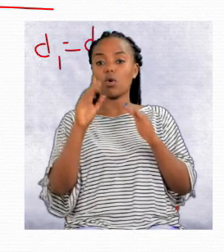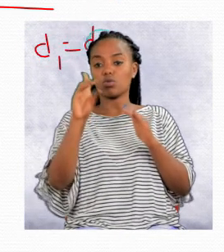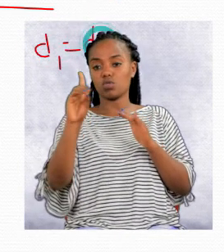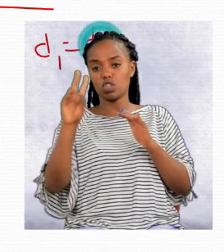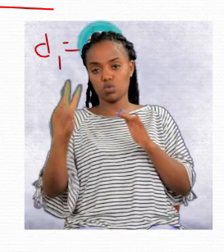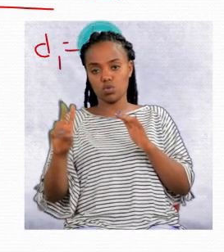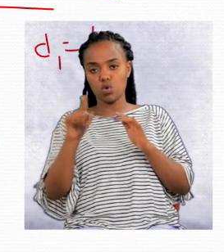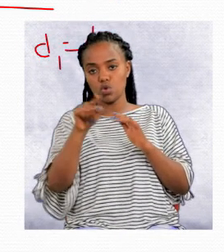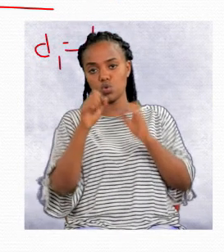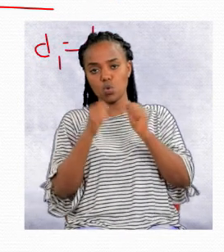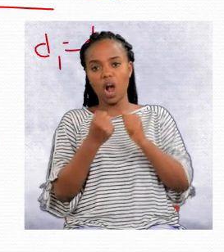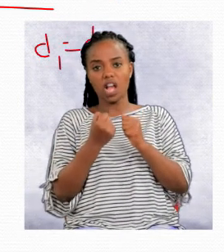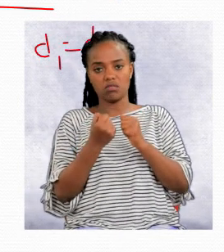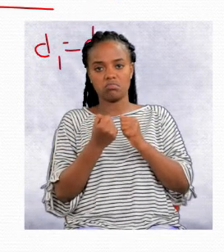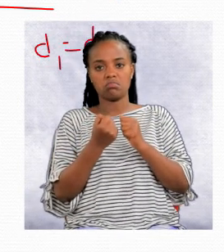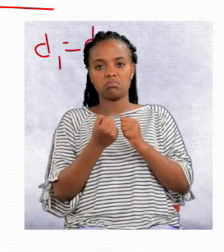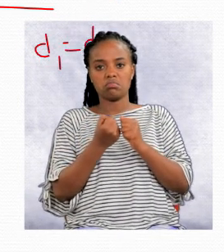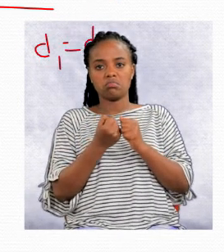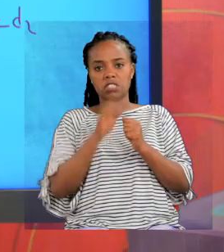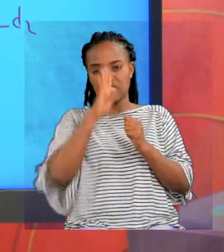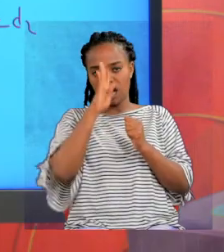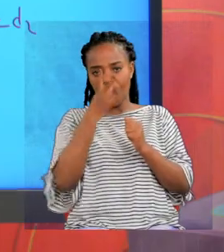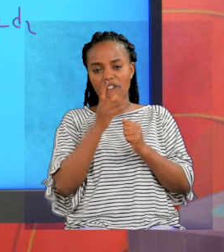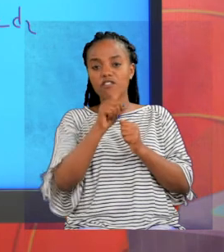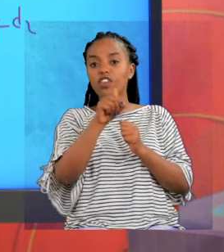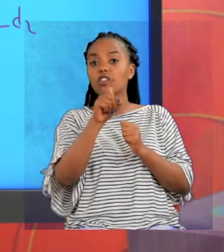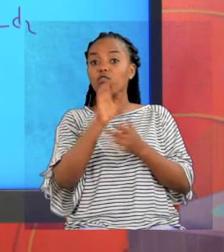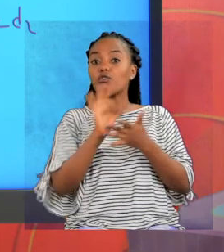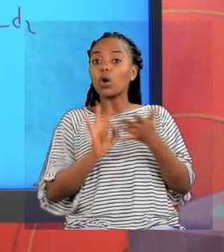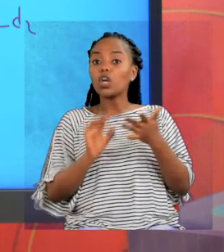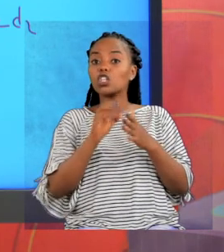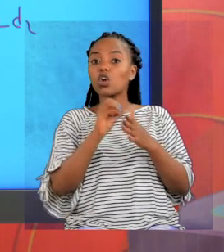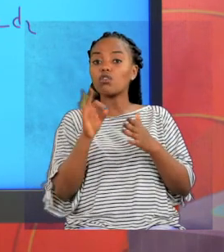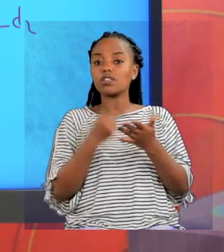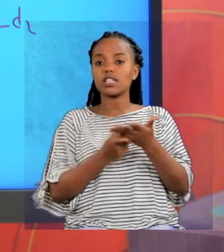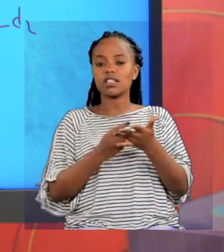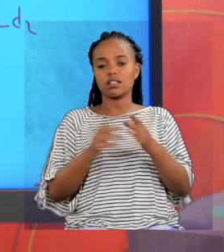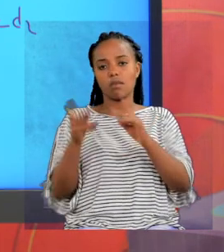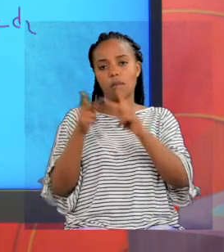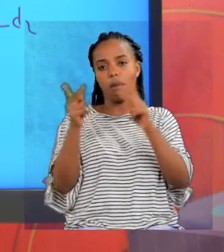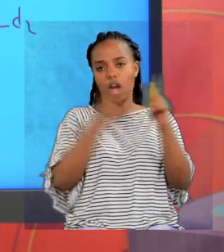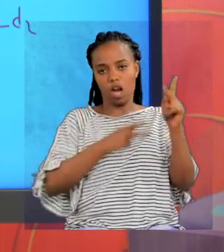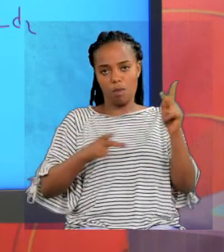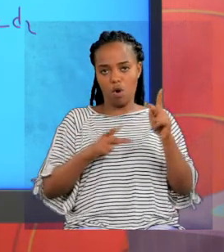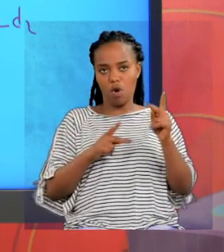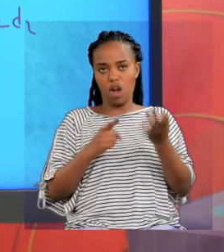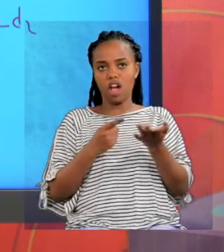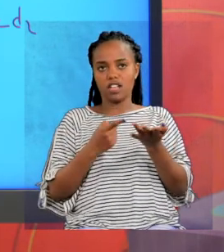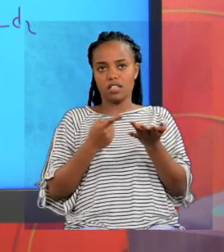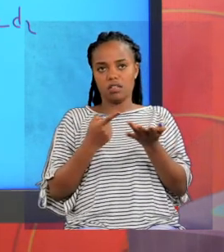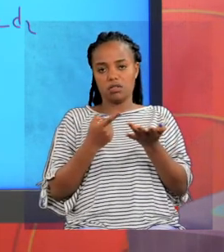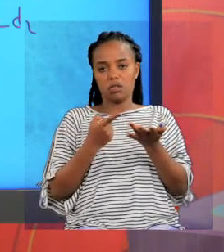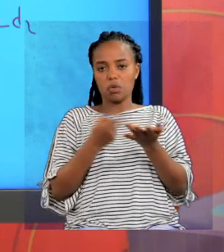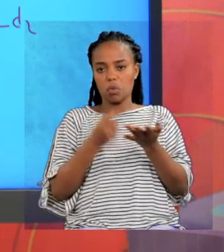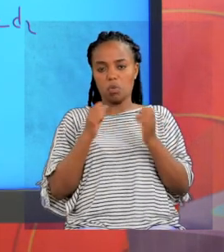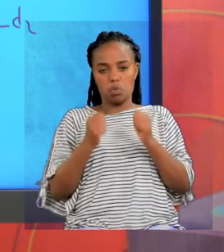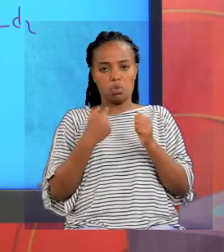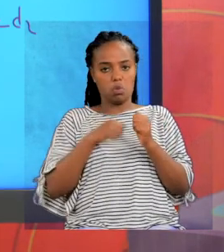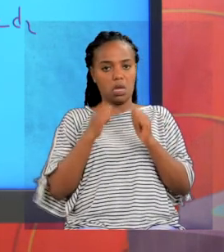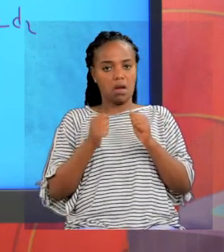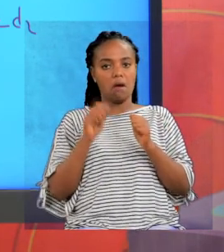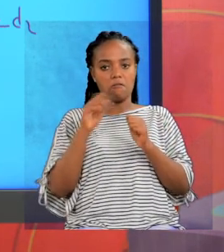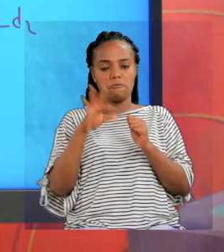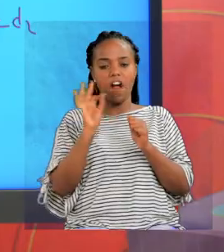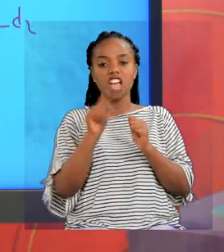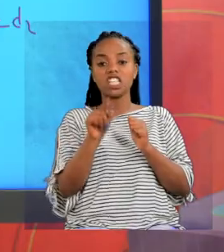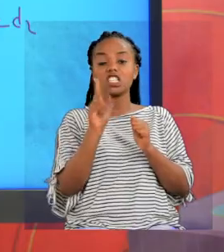D2, you can derive the equation of this parabola. Taking this point, we have this point, we can find this point. This